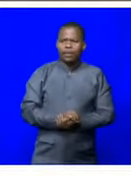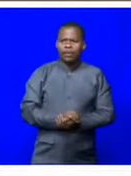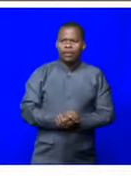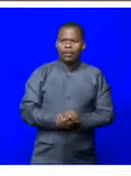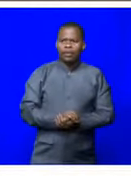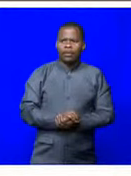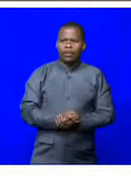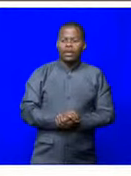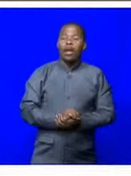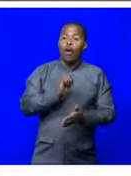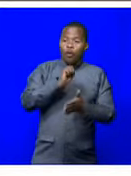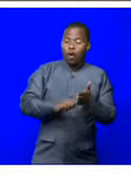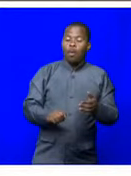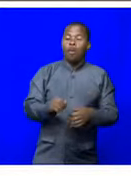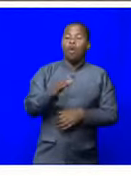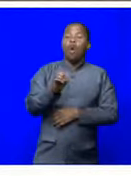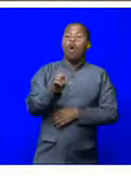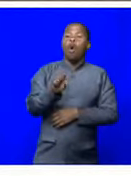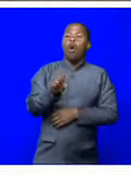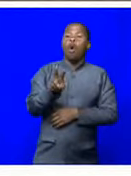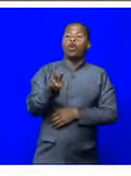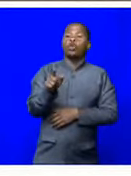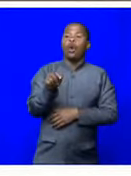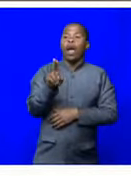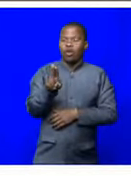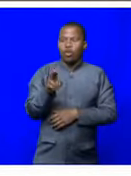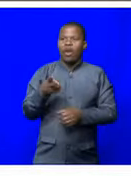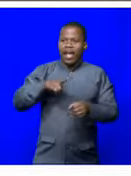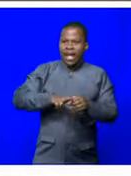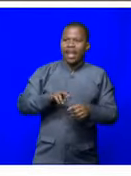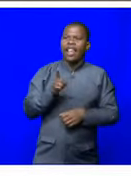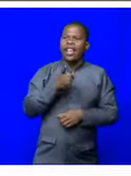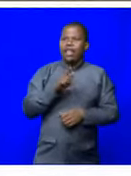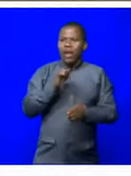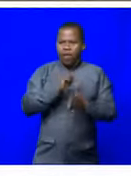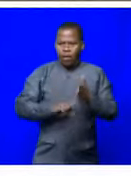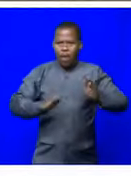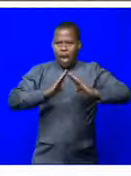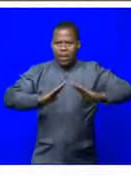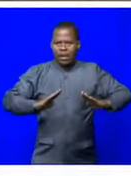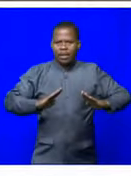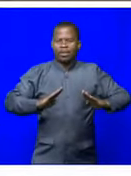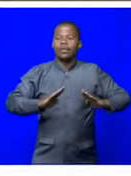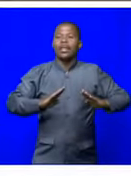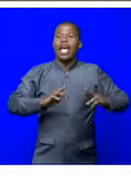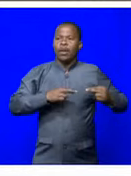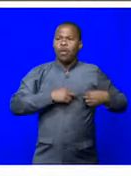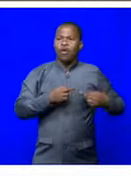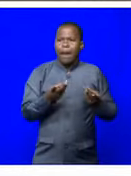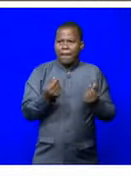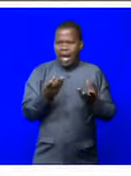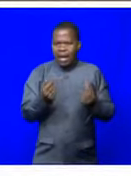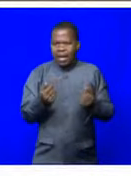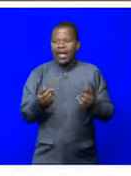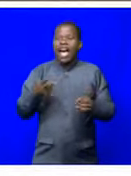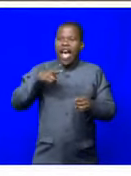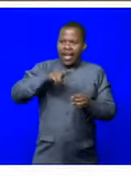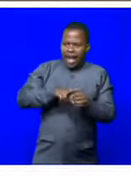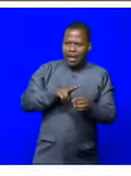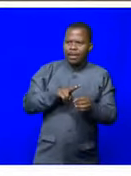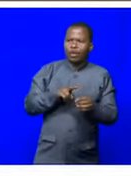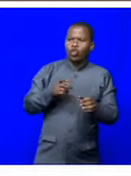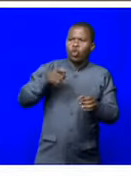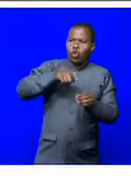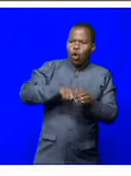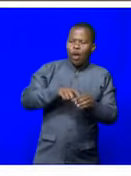Faswato sinamake Dlamini Khayisile etiko laka finance naye ngulobuyabo